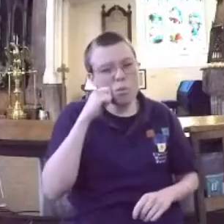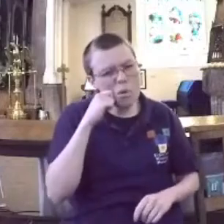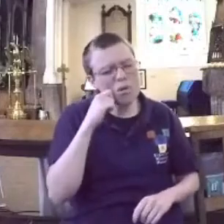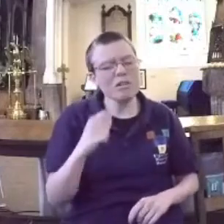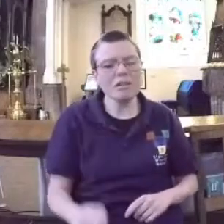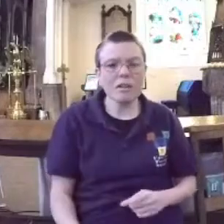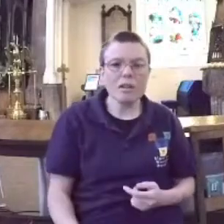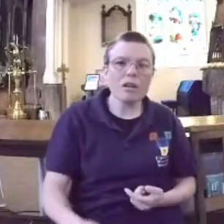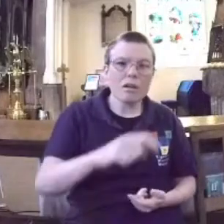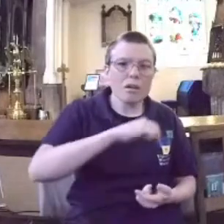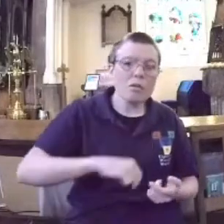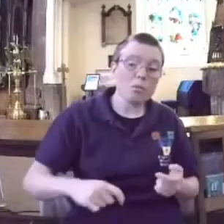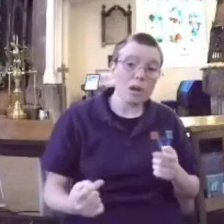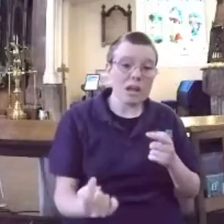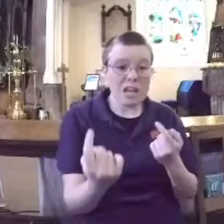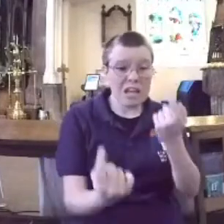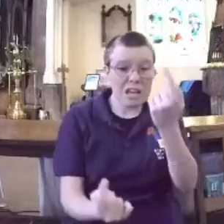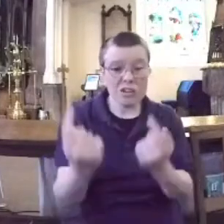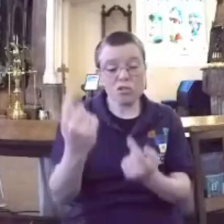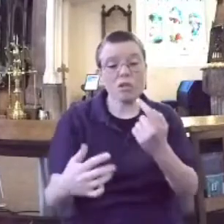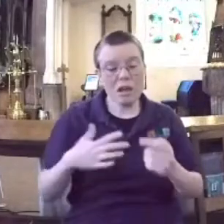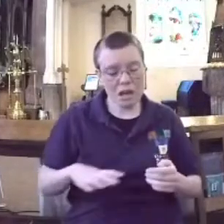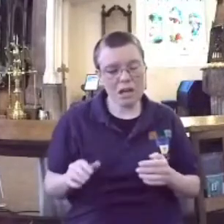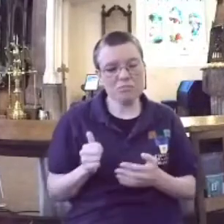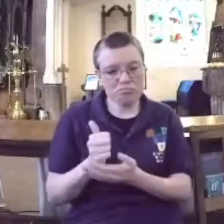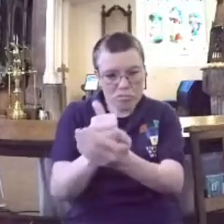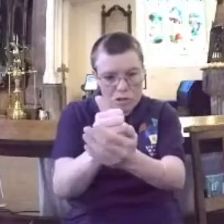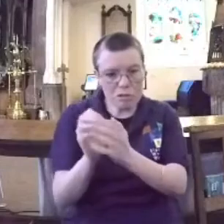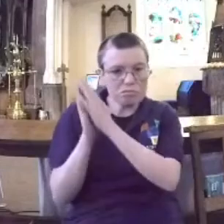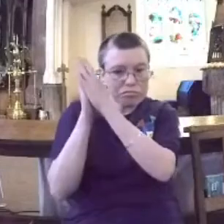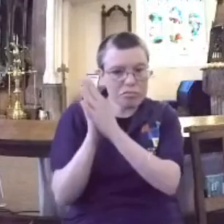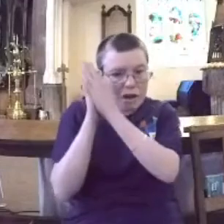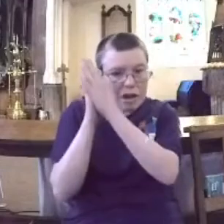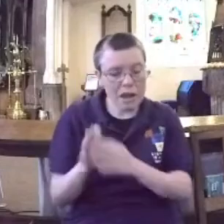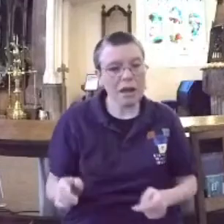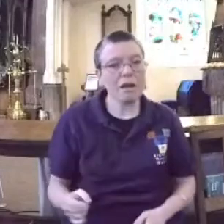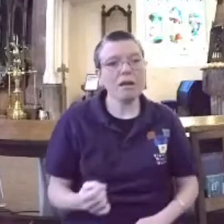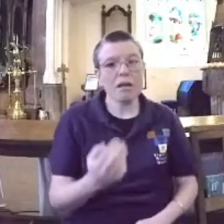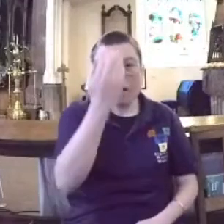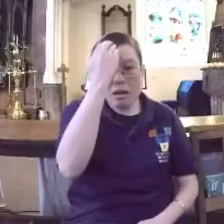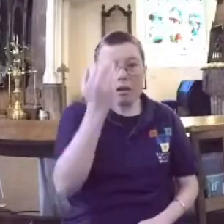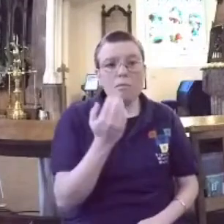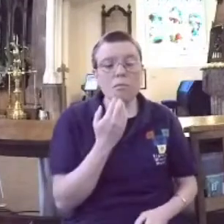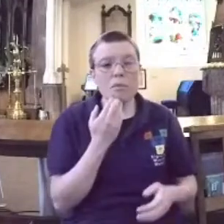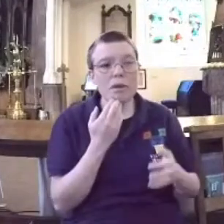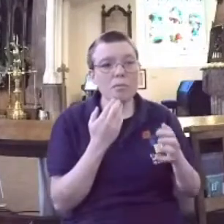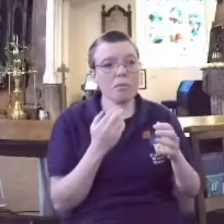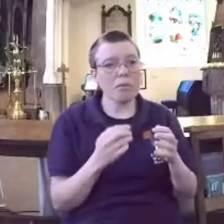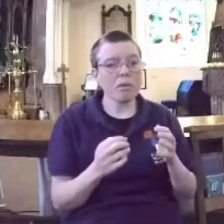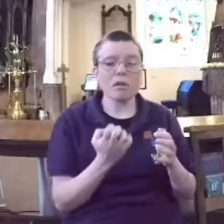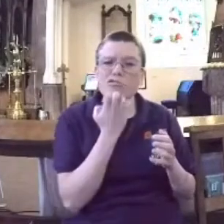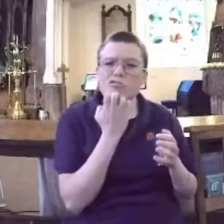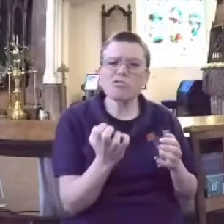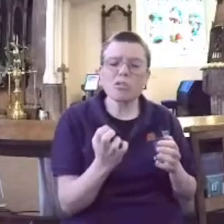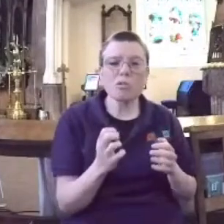to cover each other with prayer. The people of Judah prayed with Jehoshaphat when they heard that a